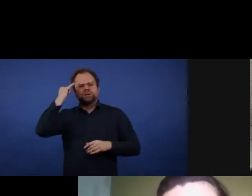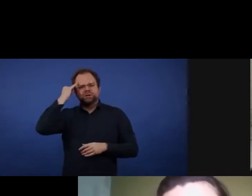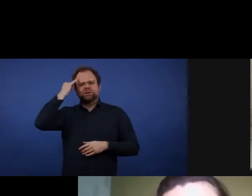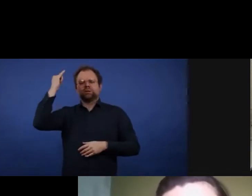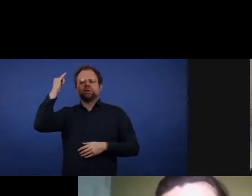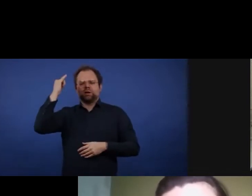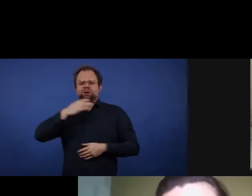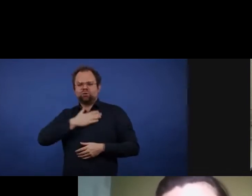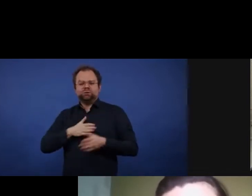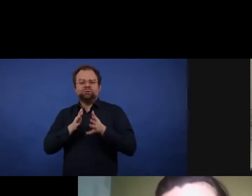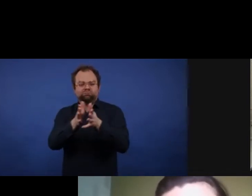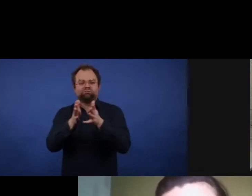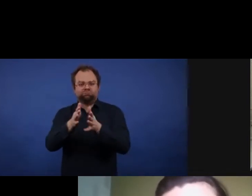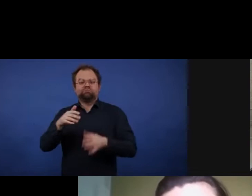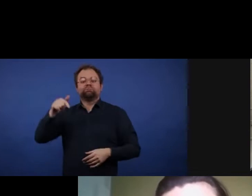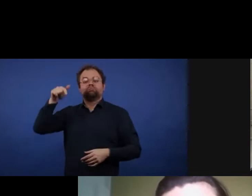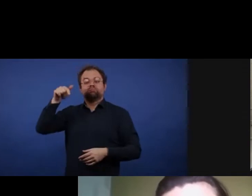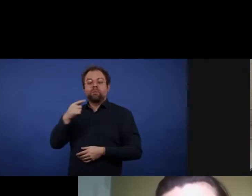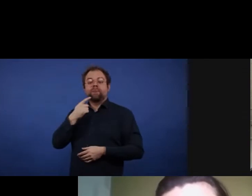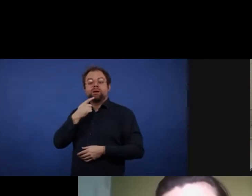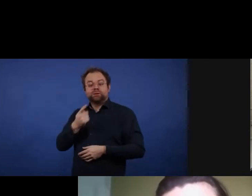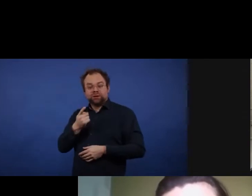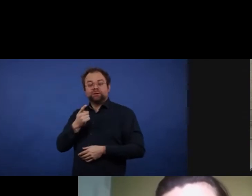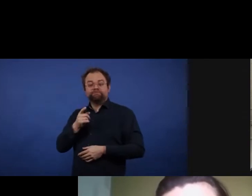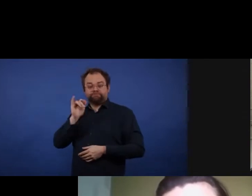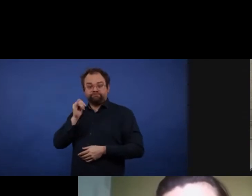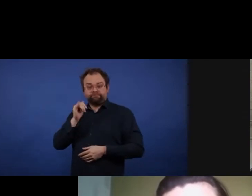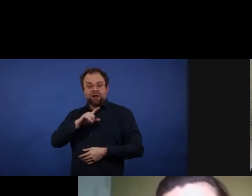in countries that are torn by conflicts,